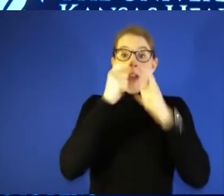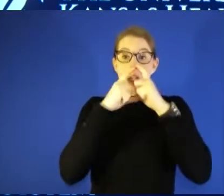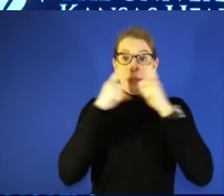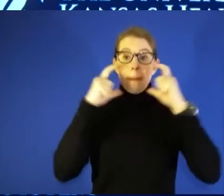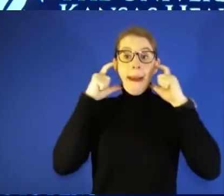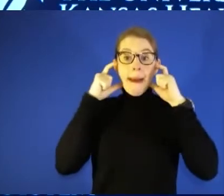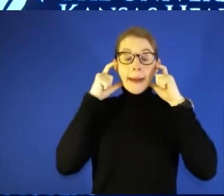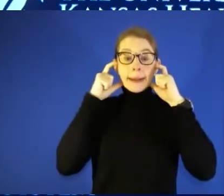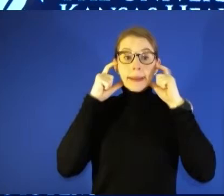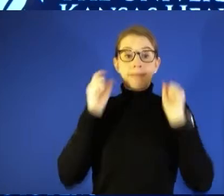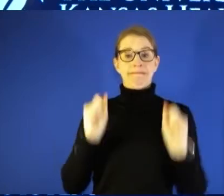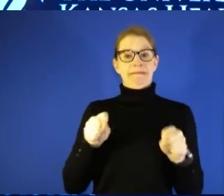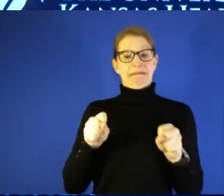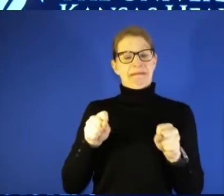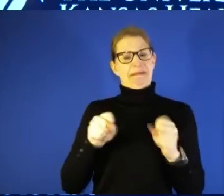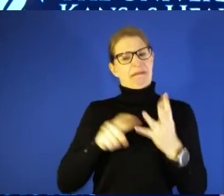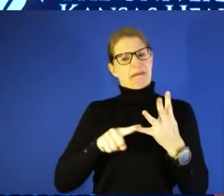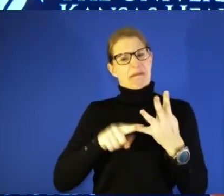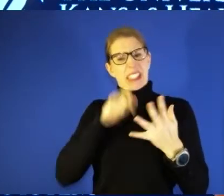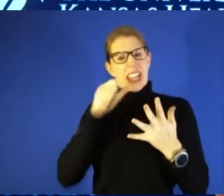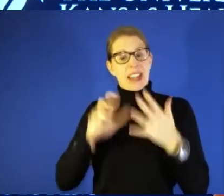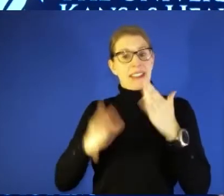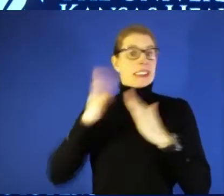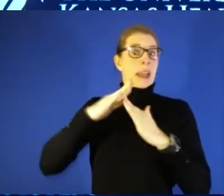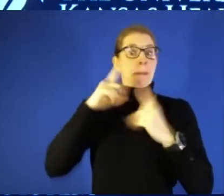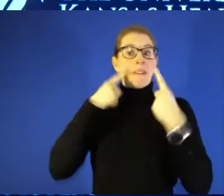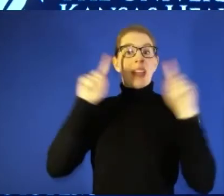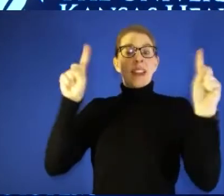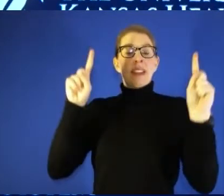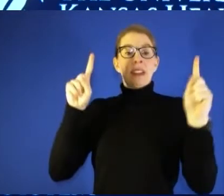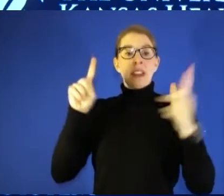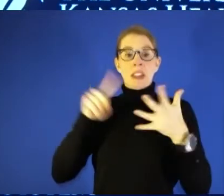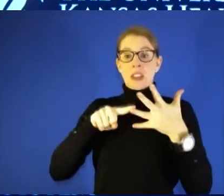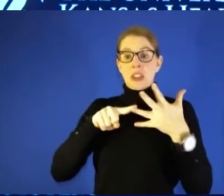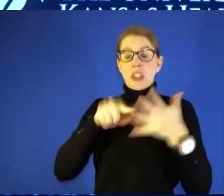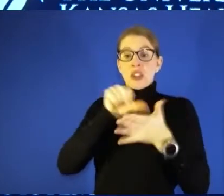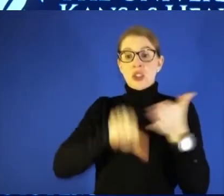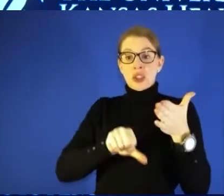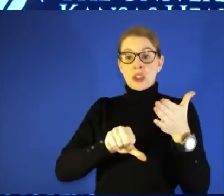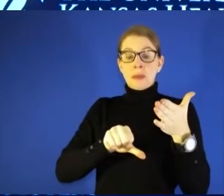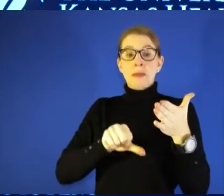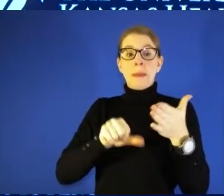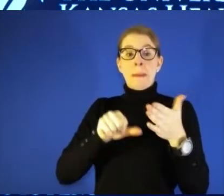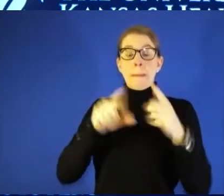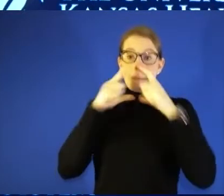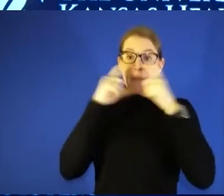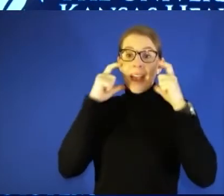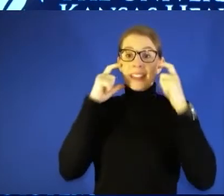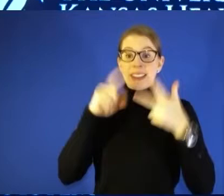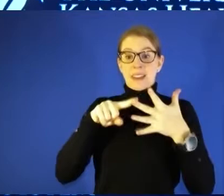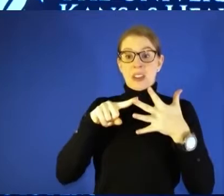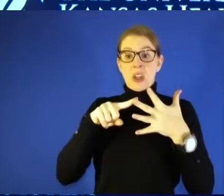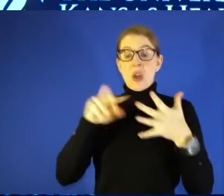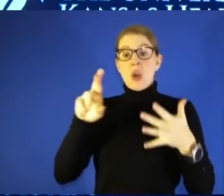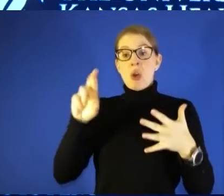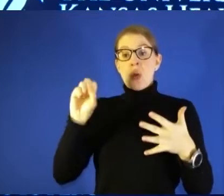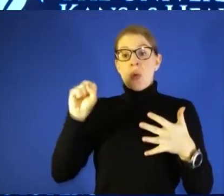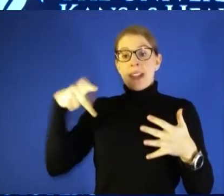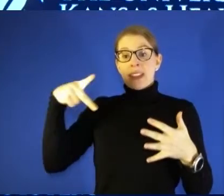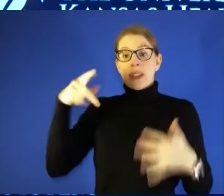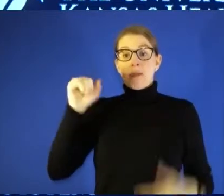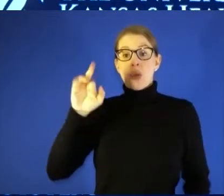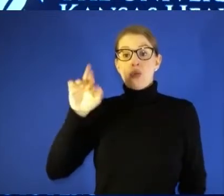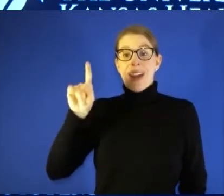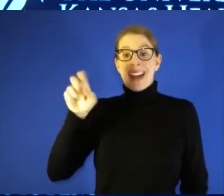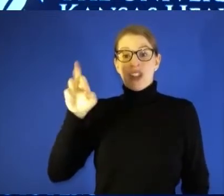the probably least effective, surgical masks, and then respirators. However, the key element here is any mask